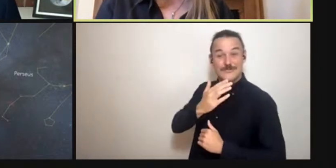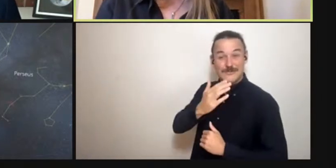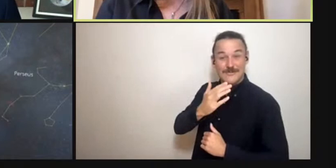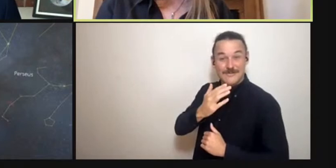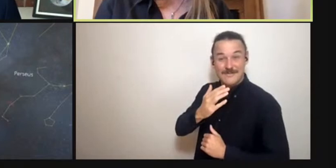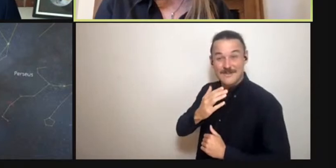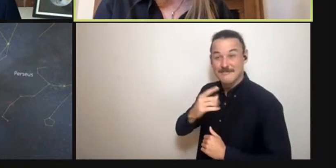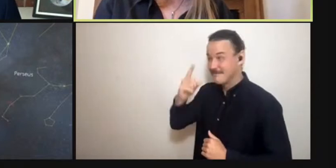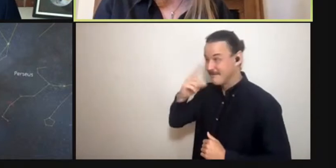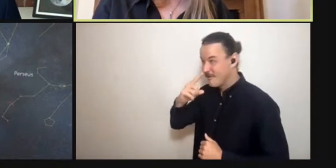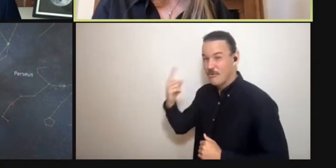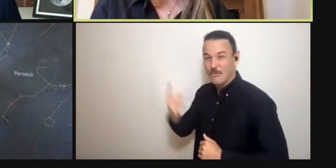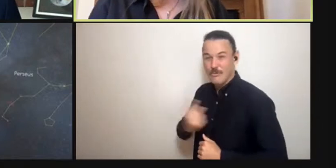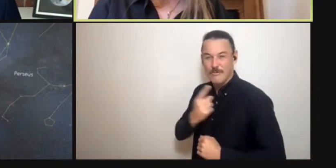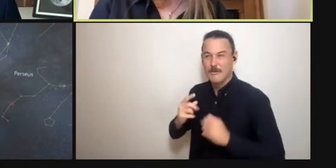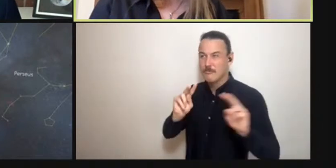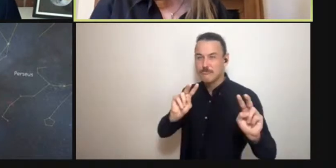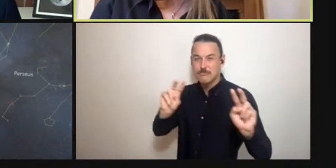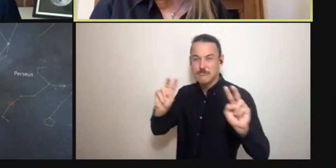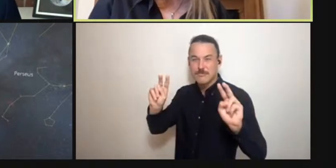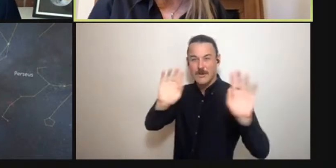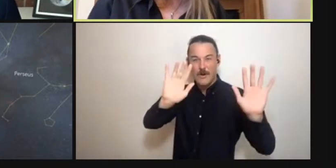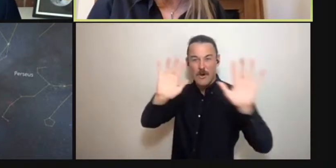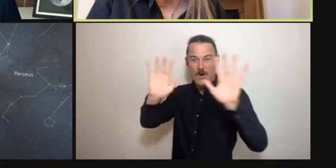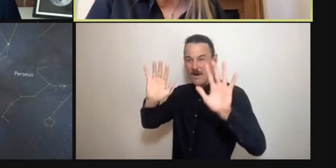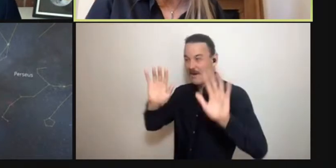what's incredible, is whether it's South